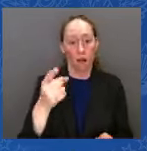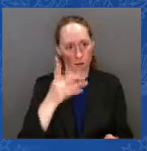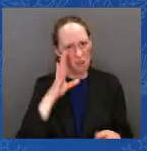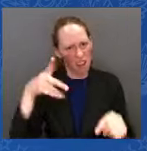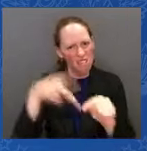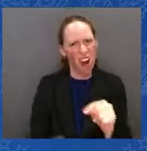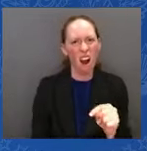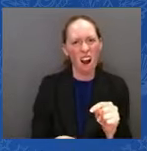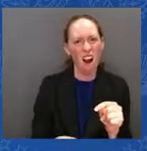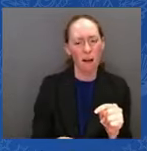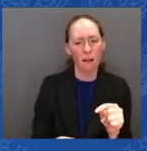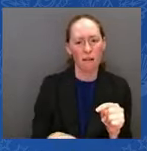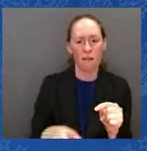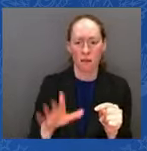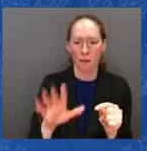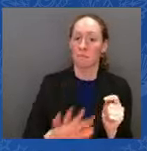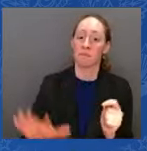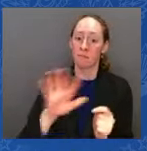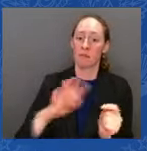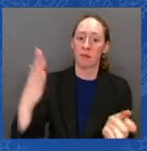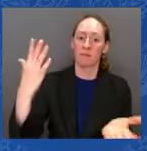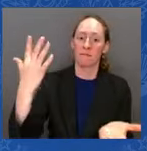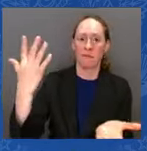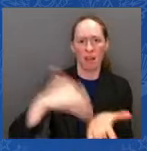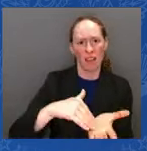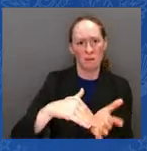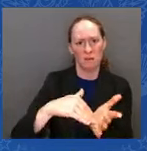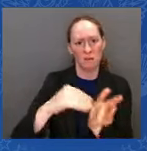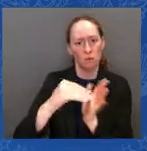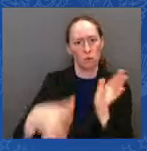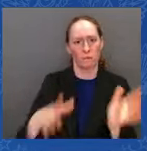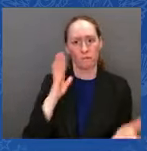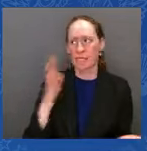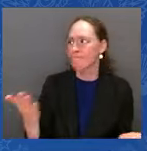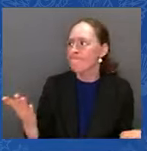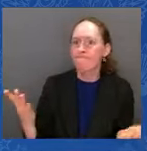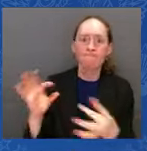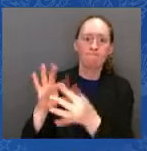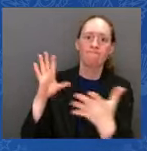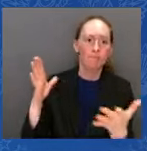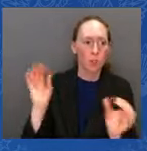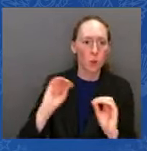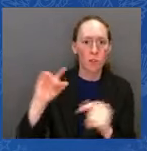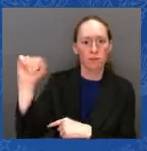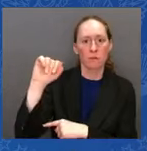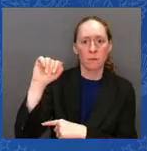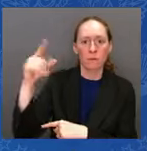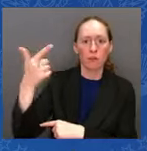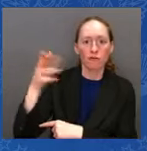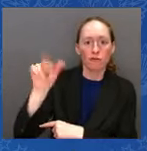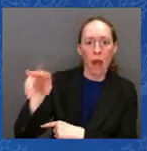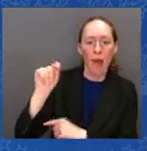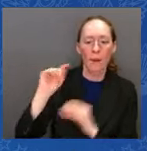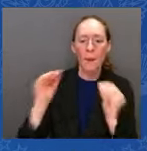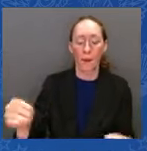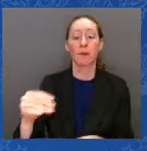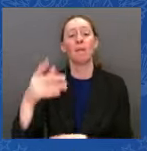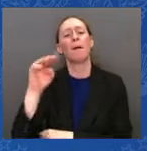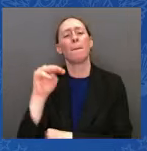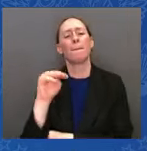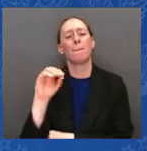students. And here at another devastating consequence they don't want you to know about. Moody's, not a Democratic outfit, a